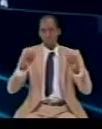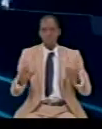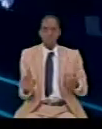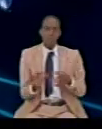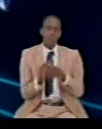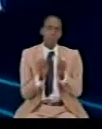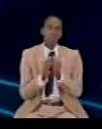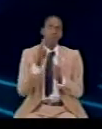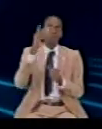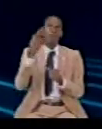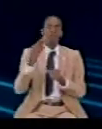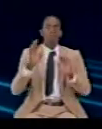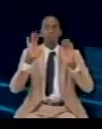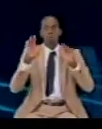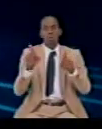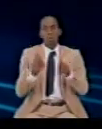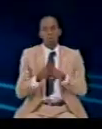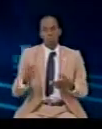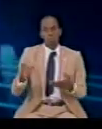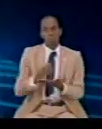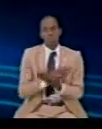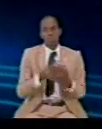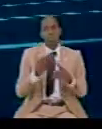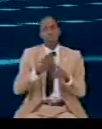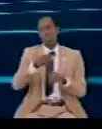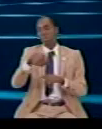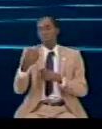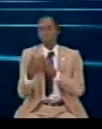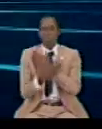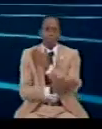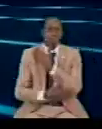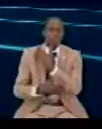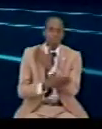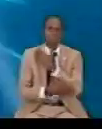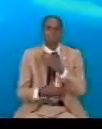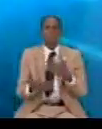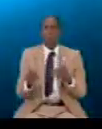Glorious music ministrations by choirs from nations across the world, with